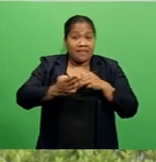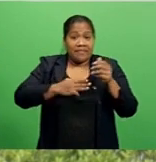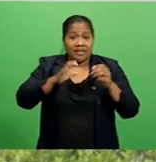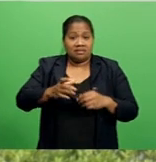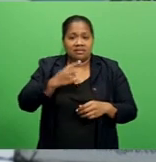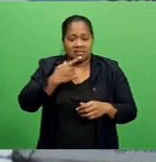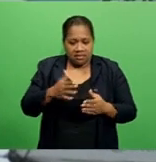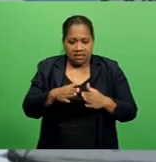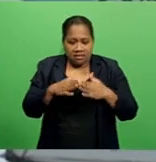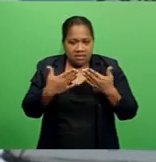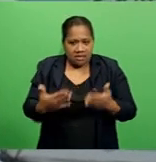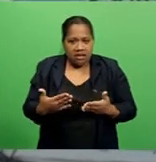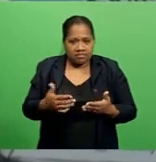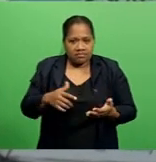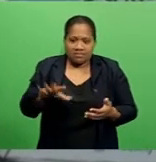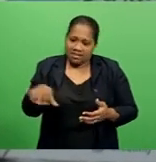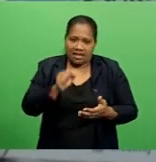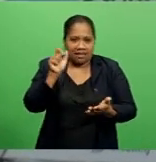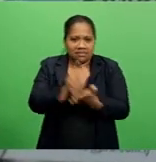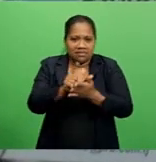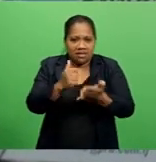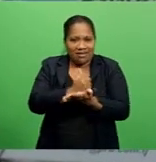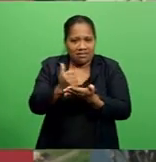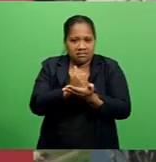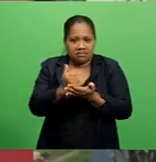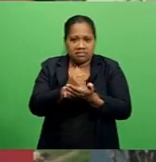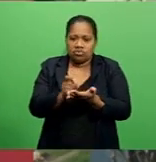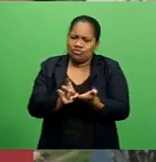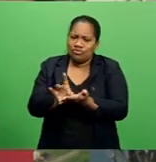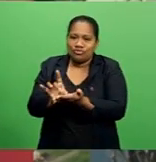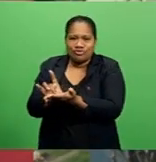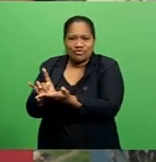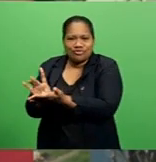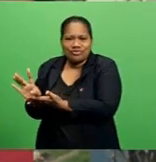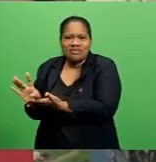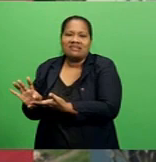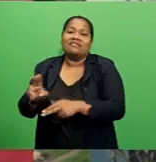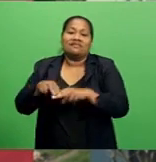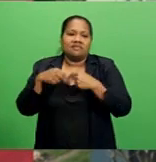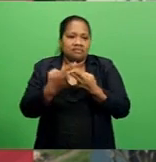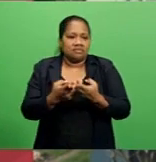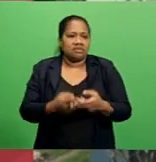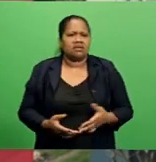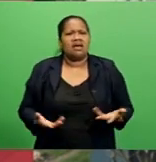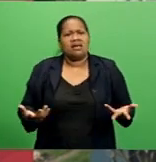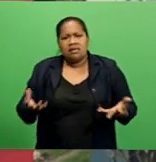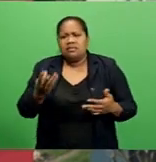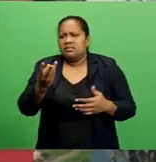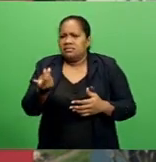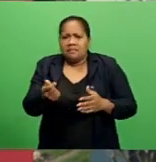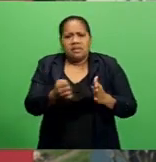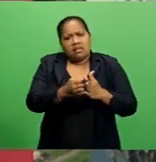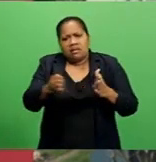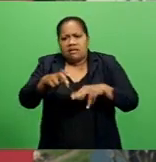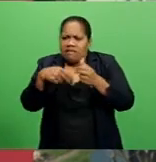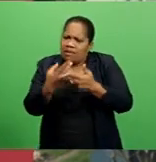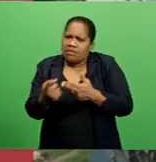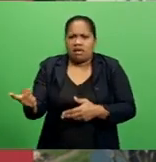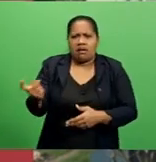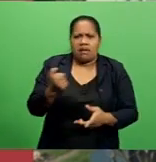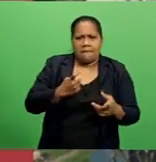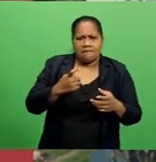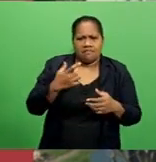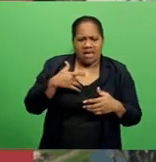to remove a few families. It's unfortunate that some extended families come in